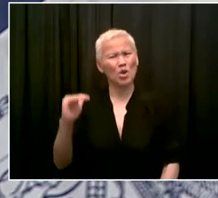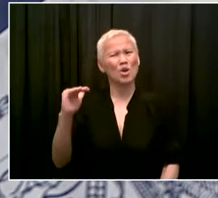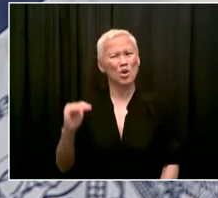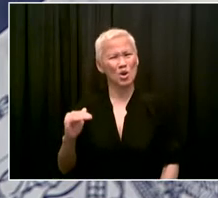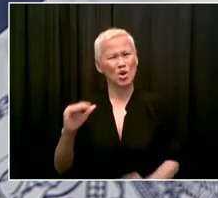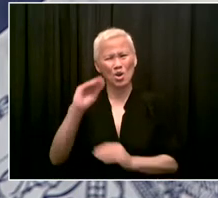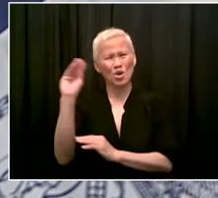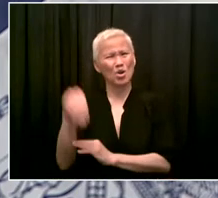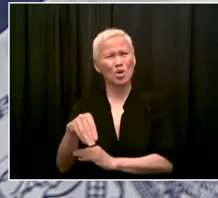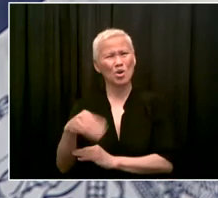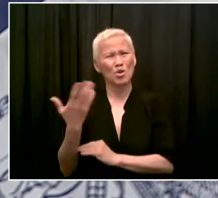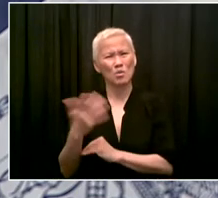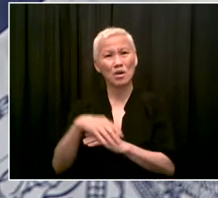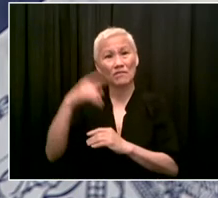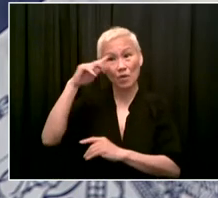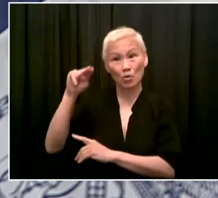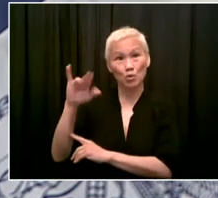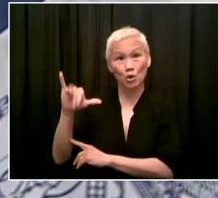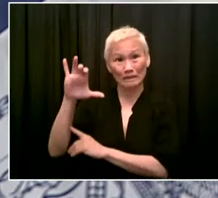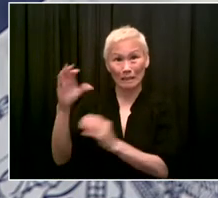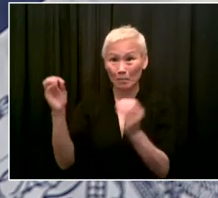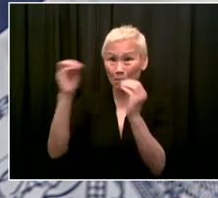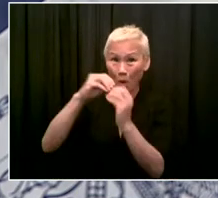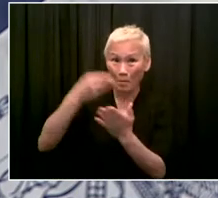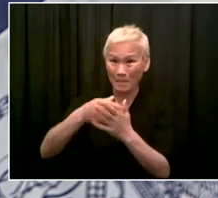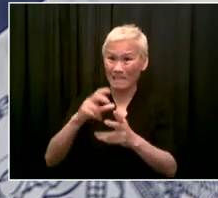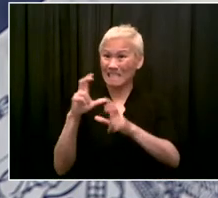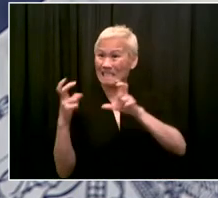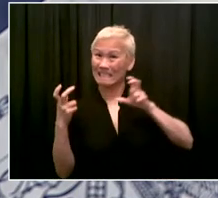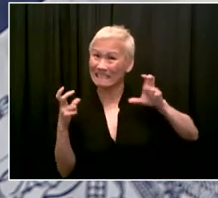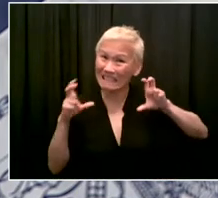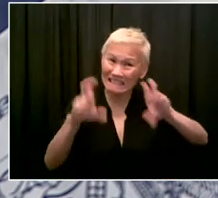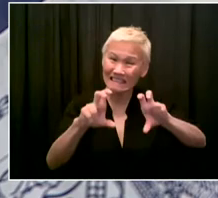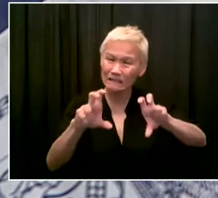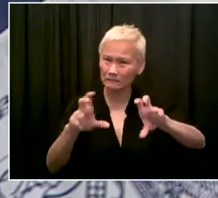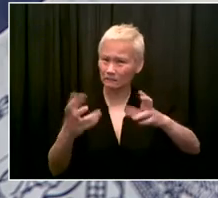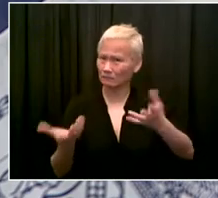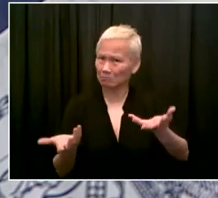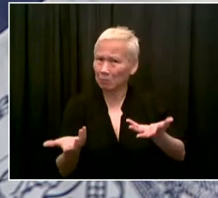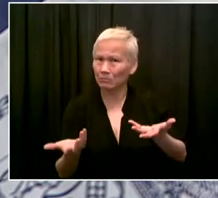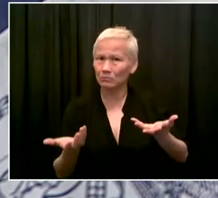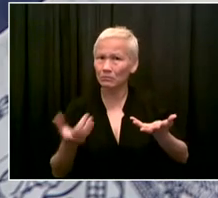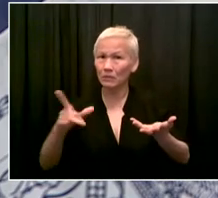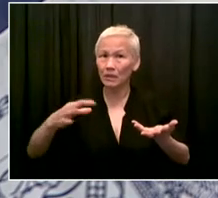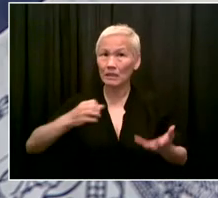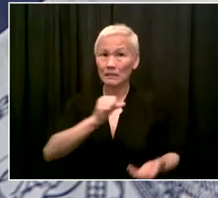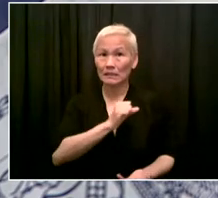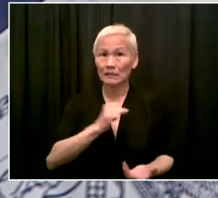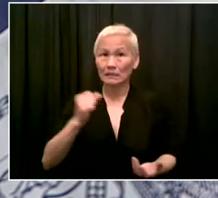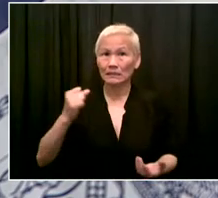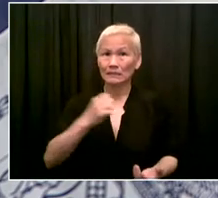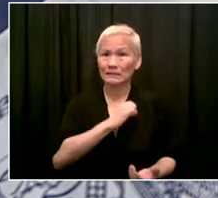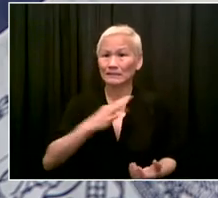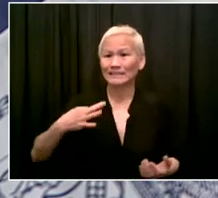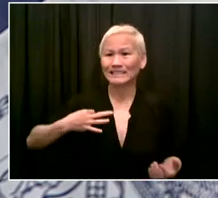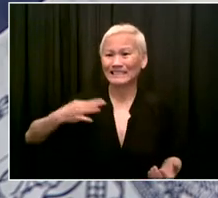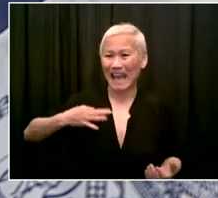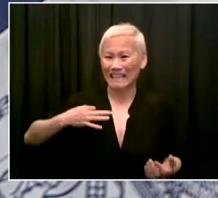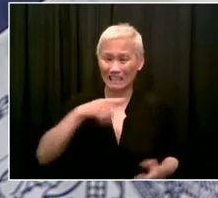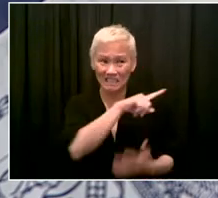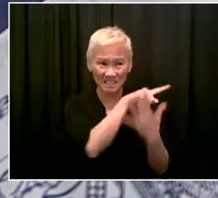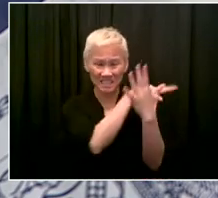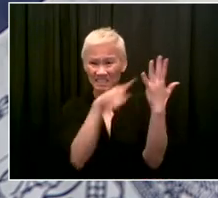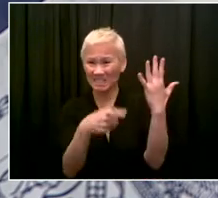issue of candidates or excitement, or what do you think that problem is? I think the number one problem was COVID,